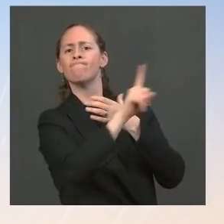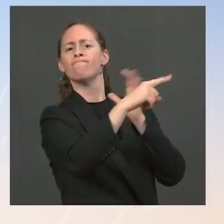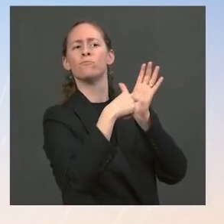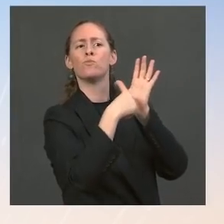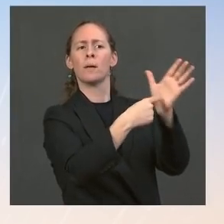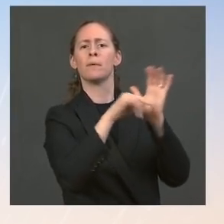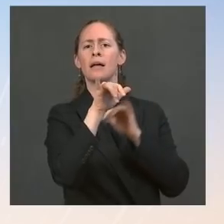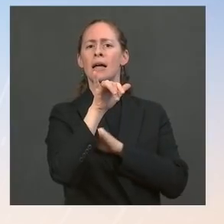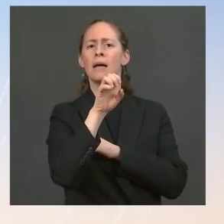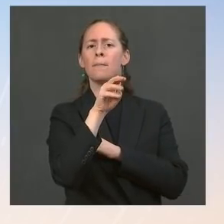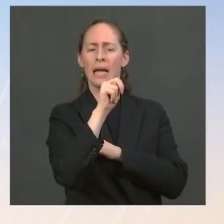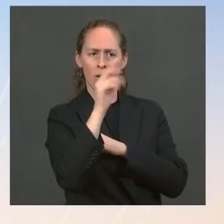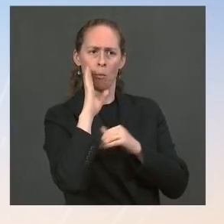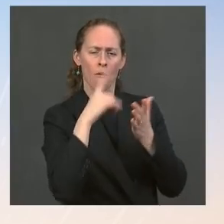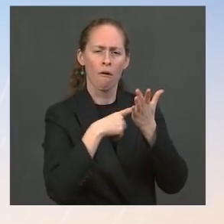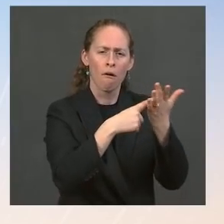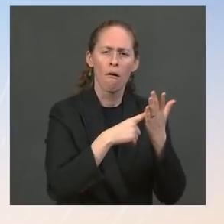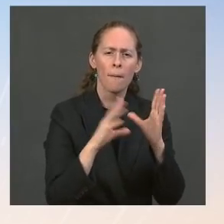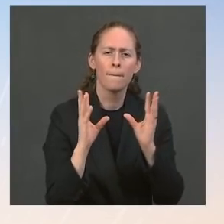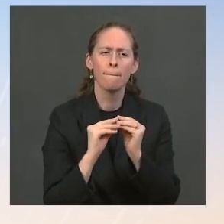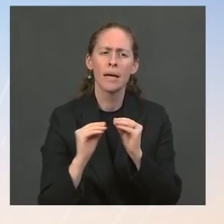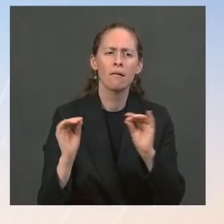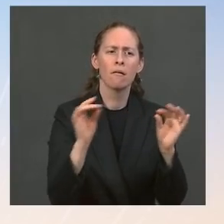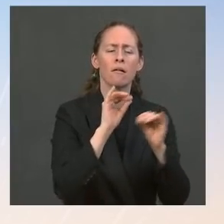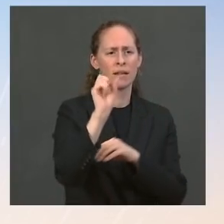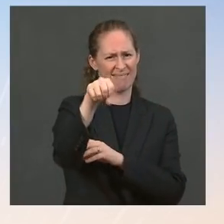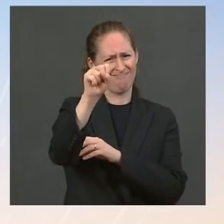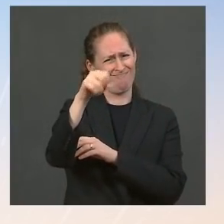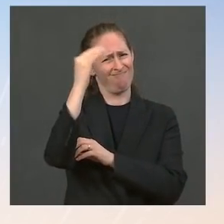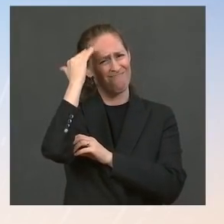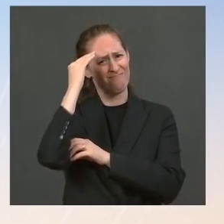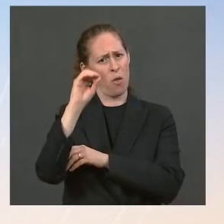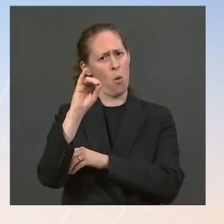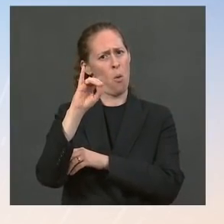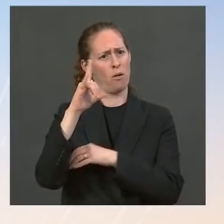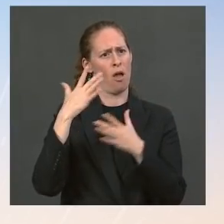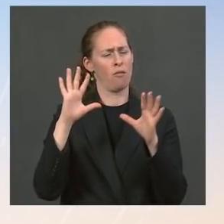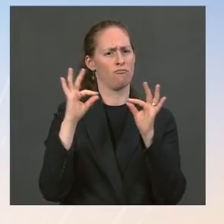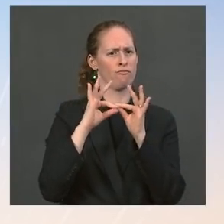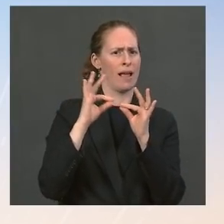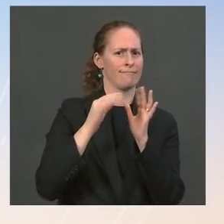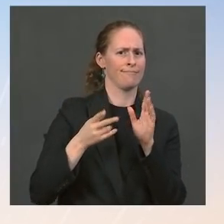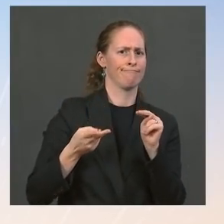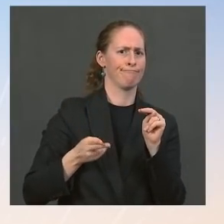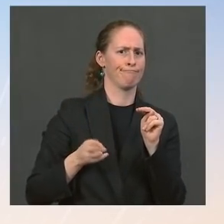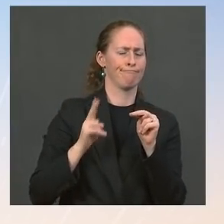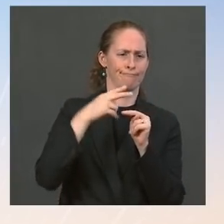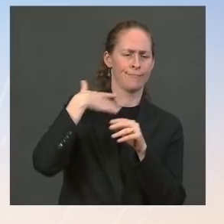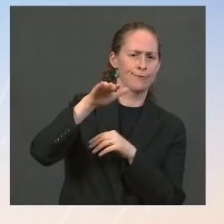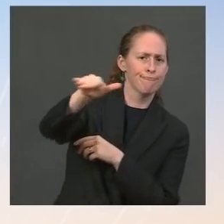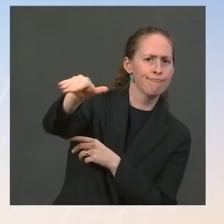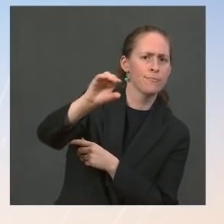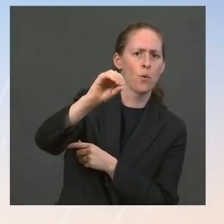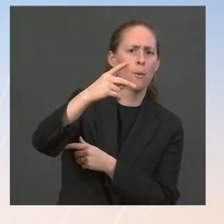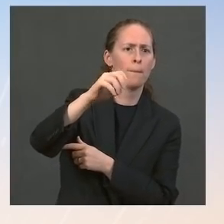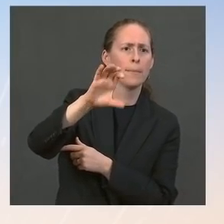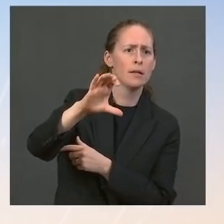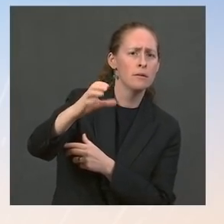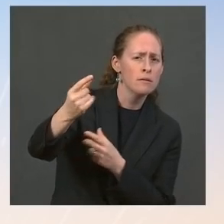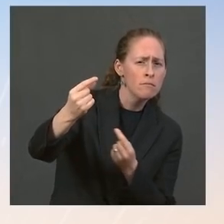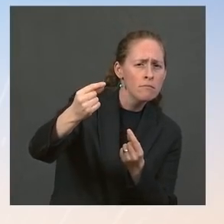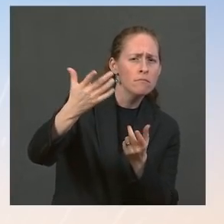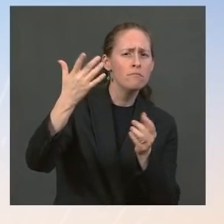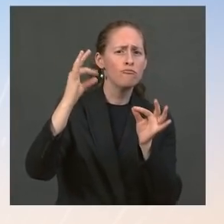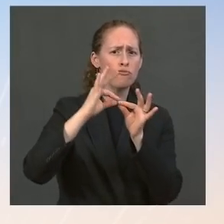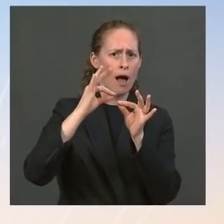was, obviously the price of oil is of concern. We have been in touch with OPEC, and I believe it was going to be raised, but I haven't had a chance to get